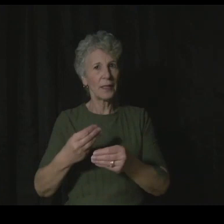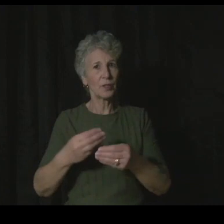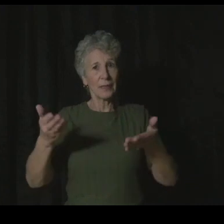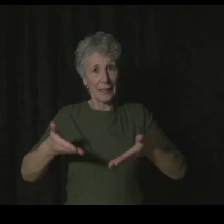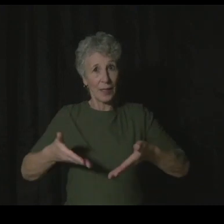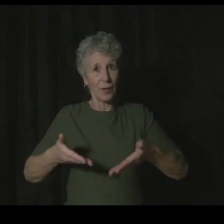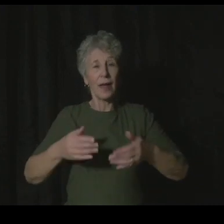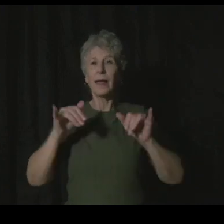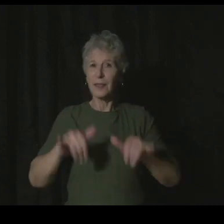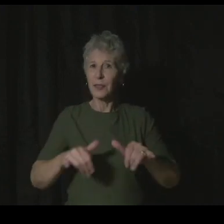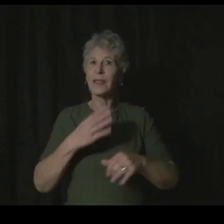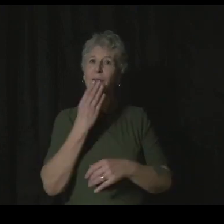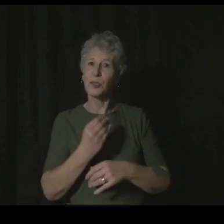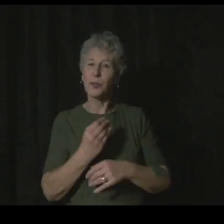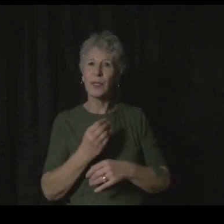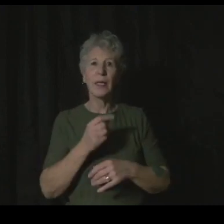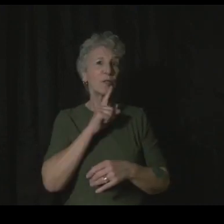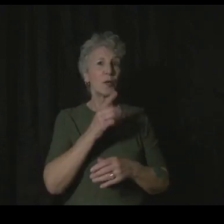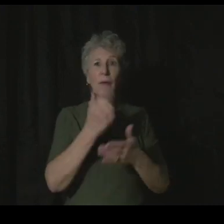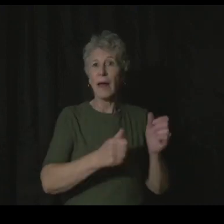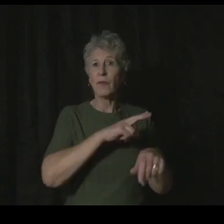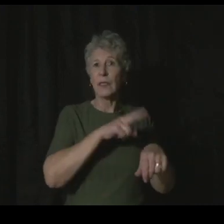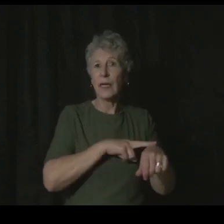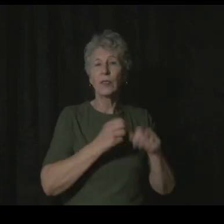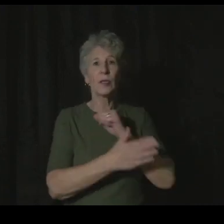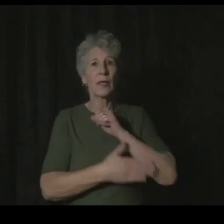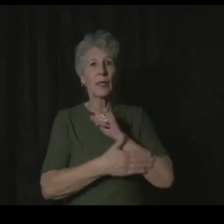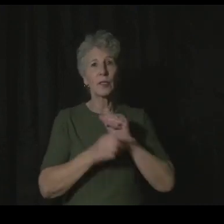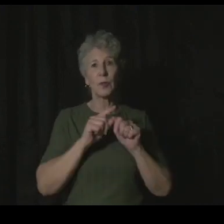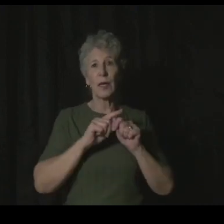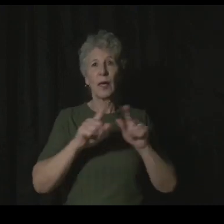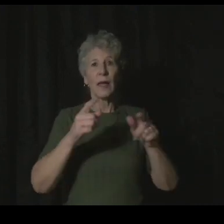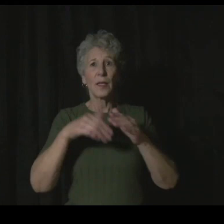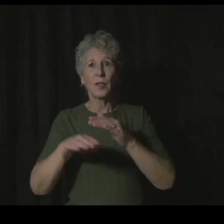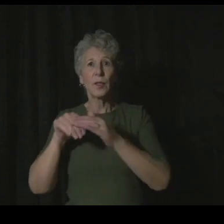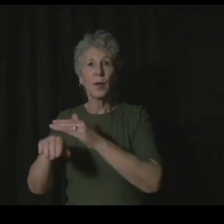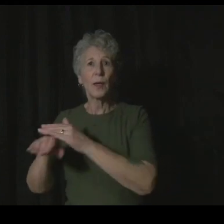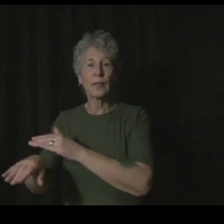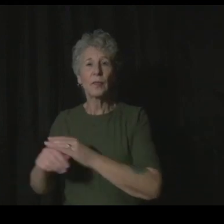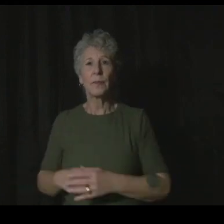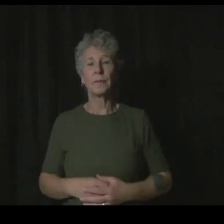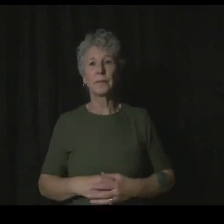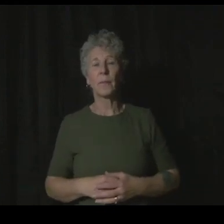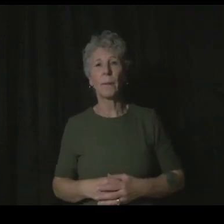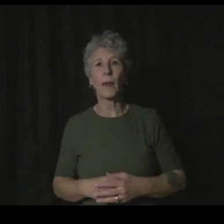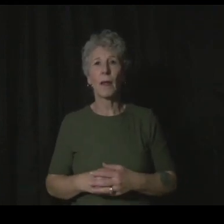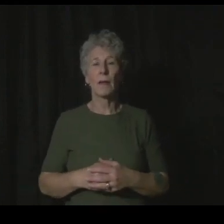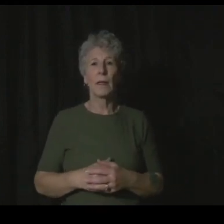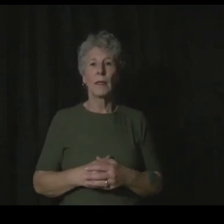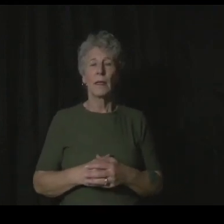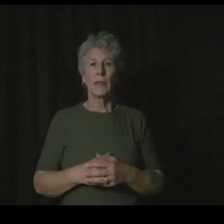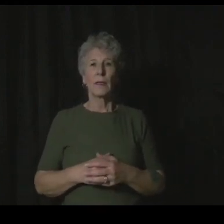that's true in every country and nation that they go into. And so a byproduct of their being called